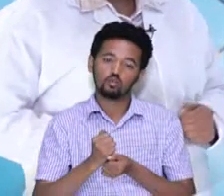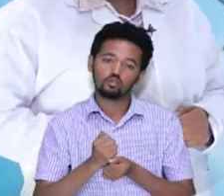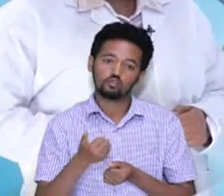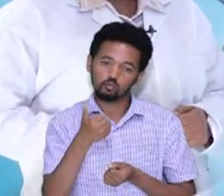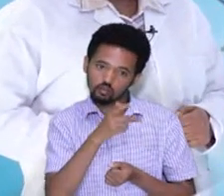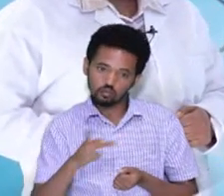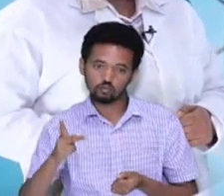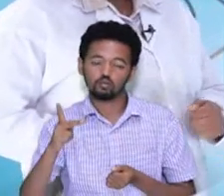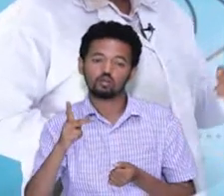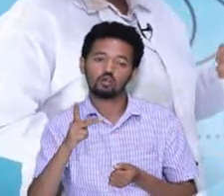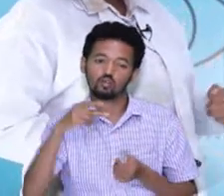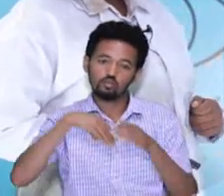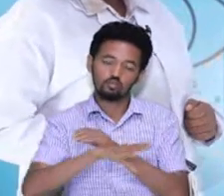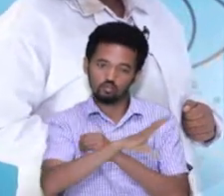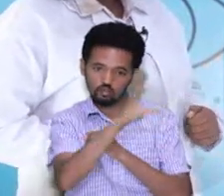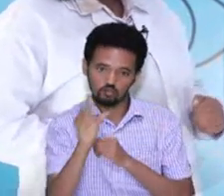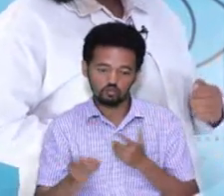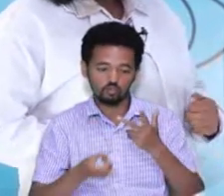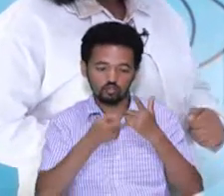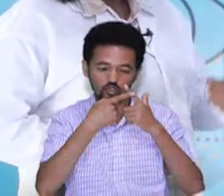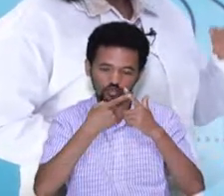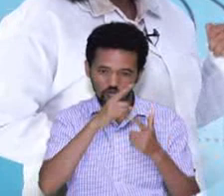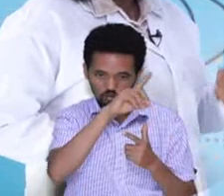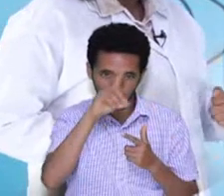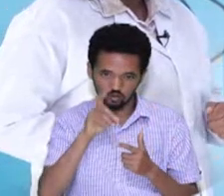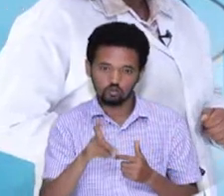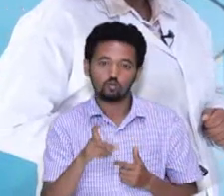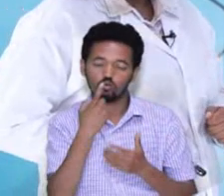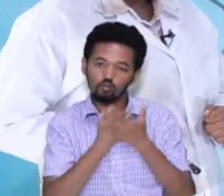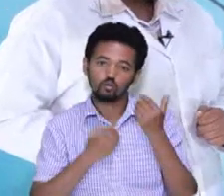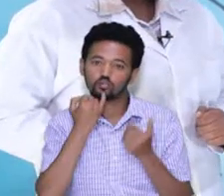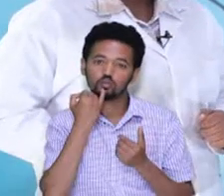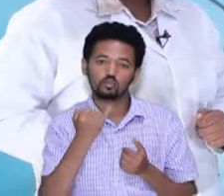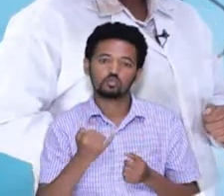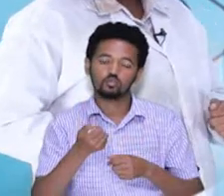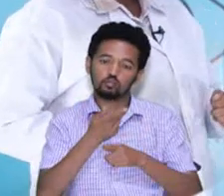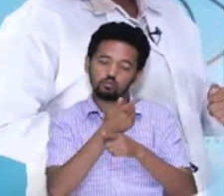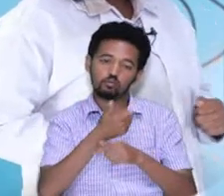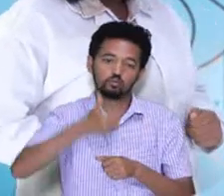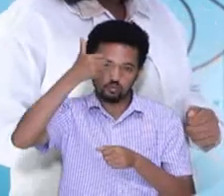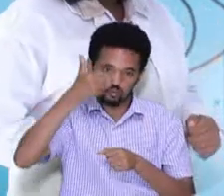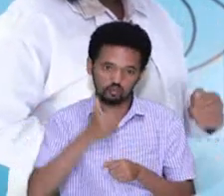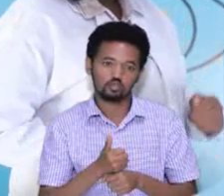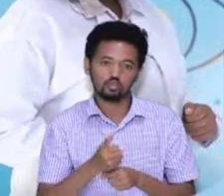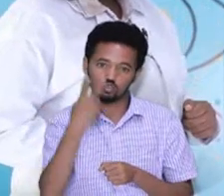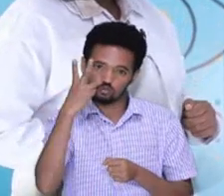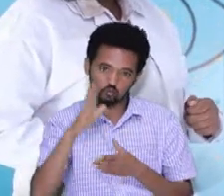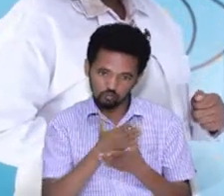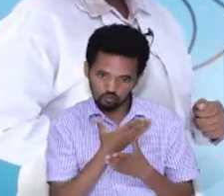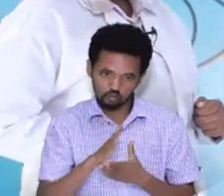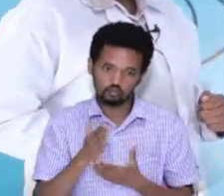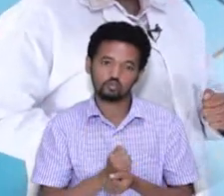Era in Africa? Second question, what were the major geologic events that took place in